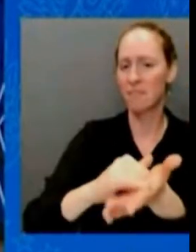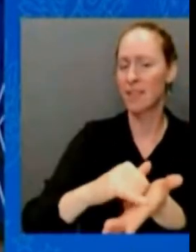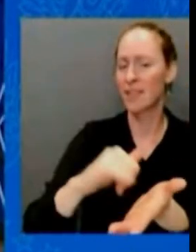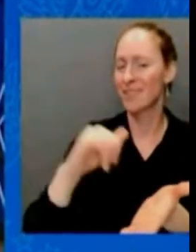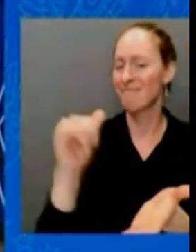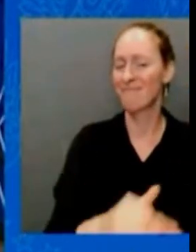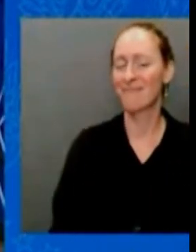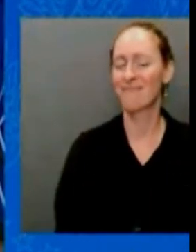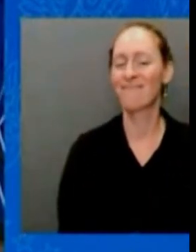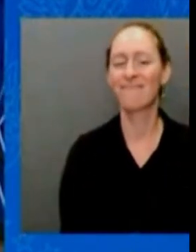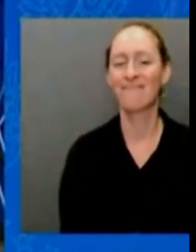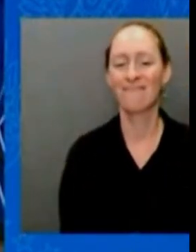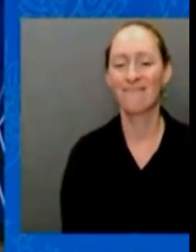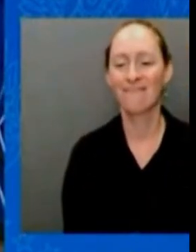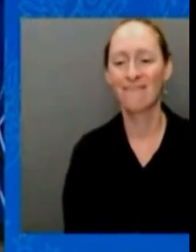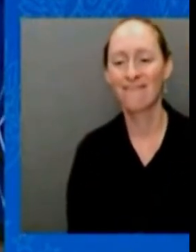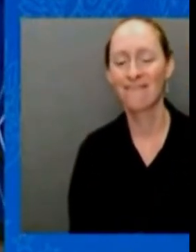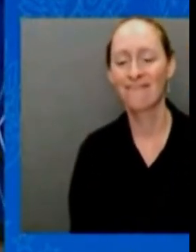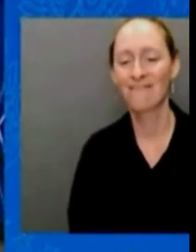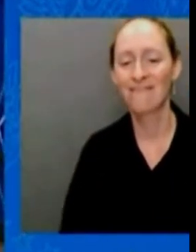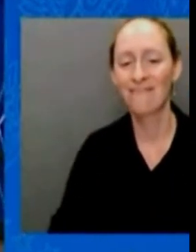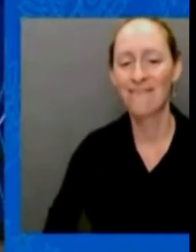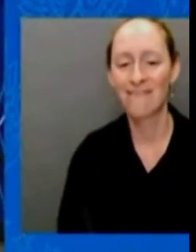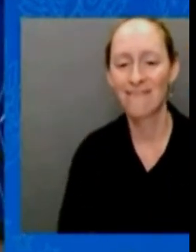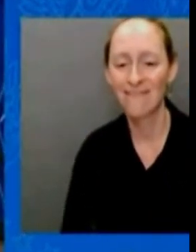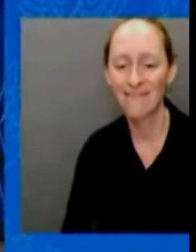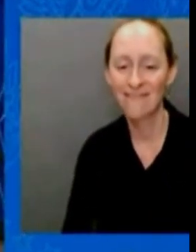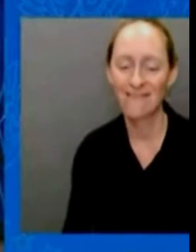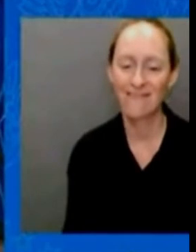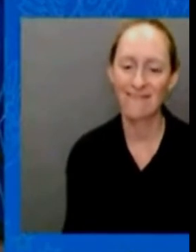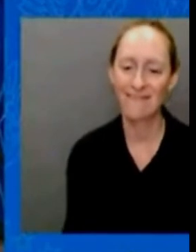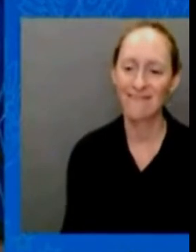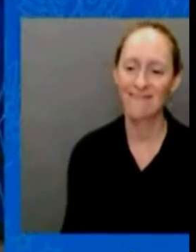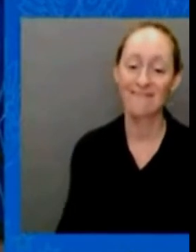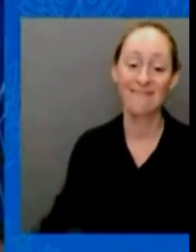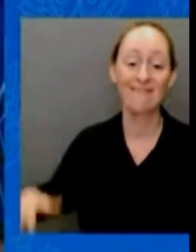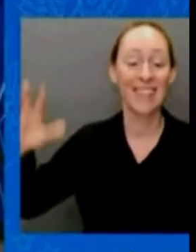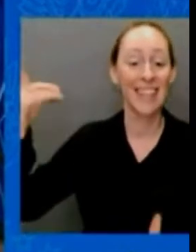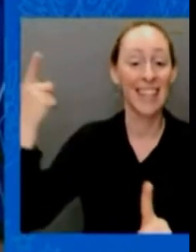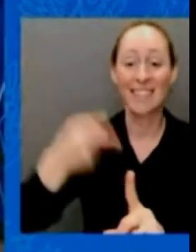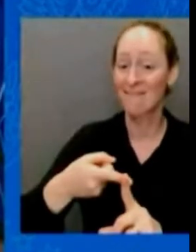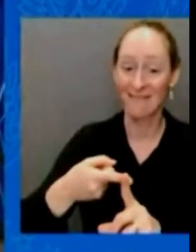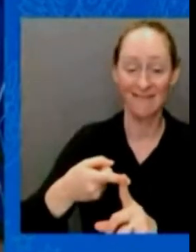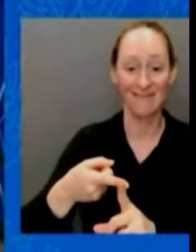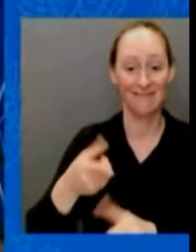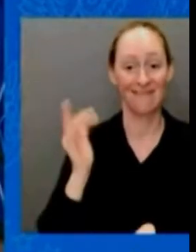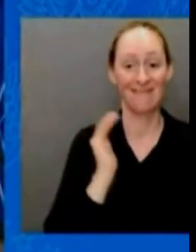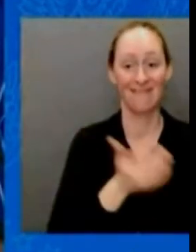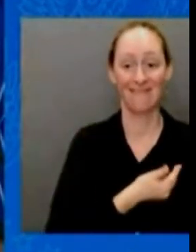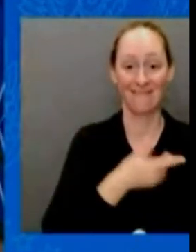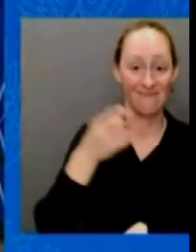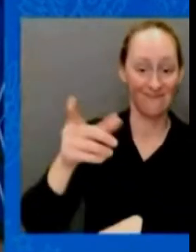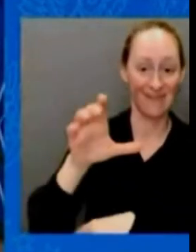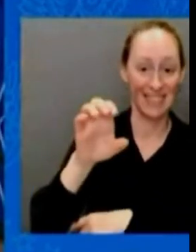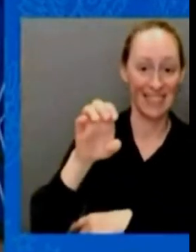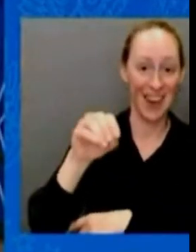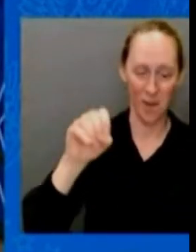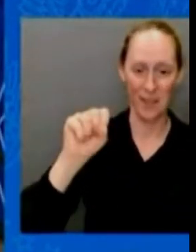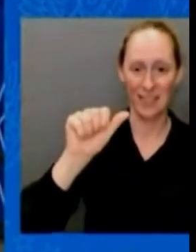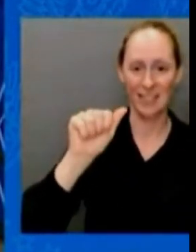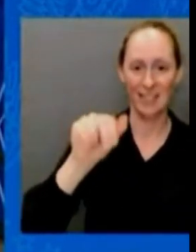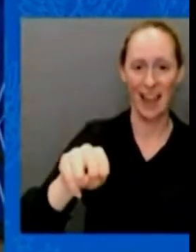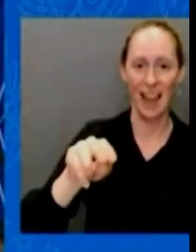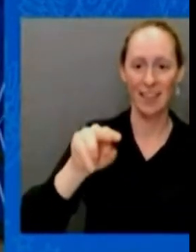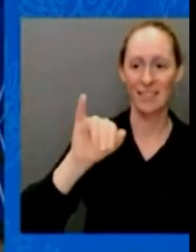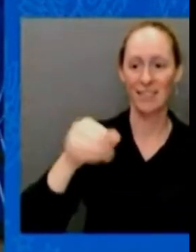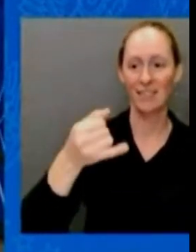And last but not least, our CEO. Sanjay's had a vision for what Micron can do. I can't tell you how proud he was